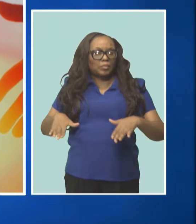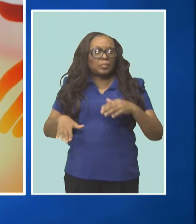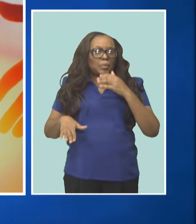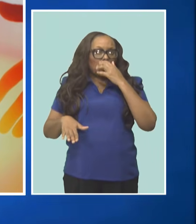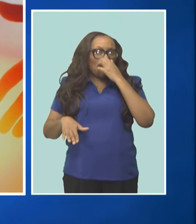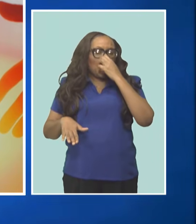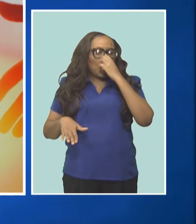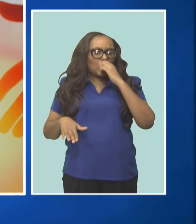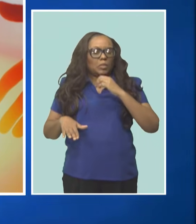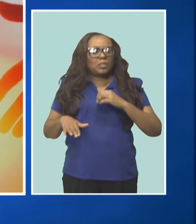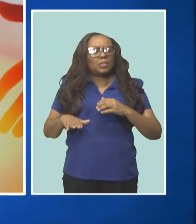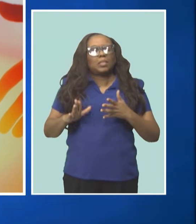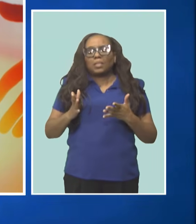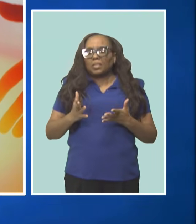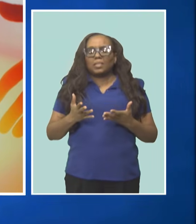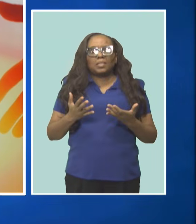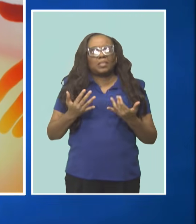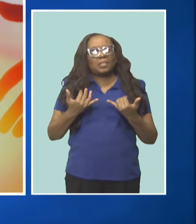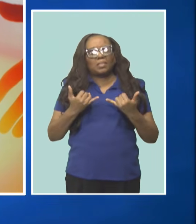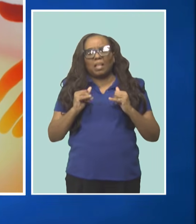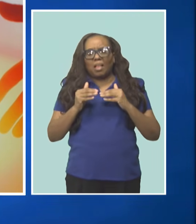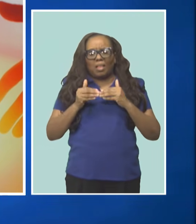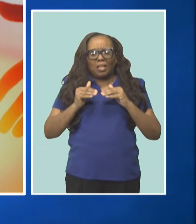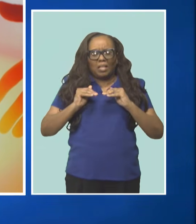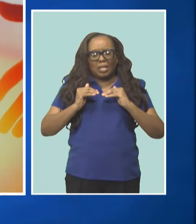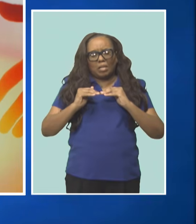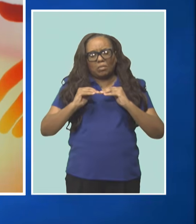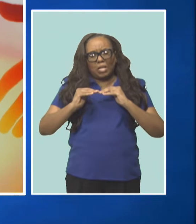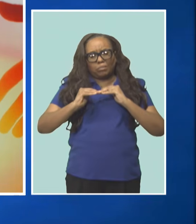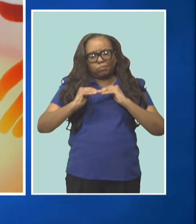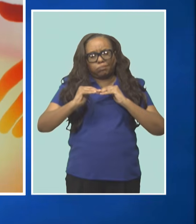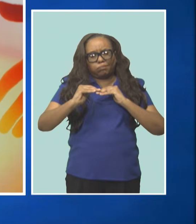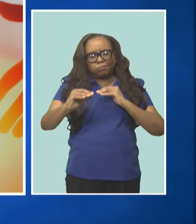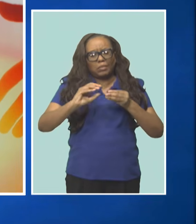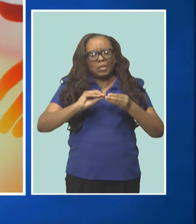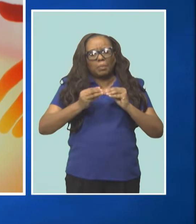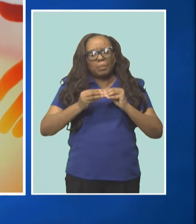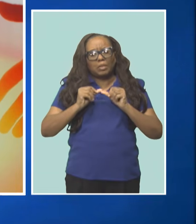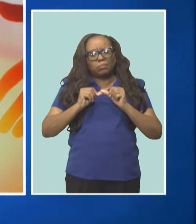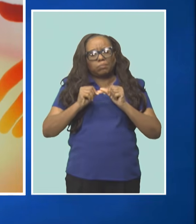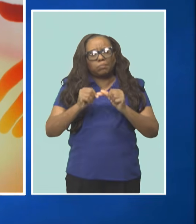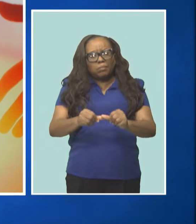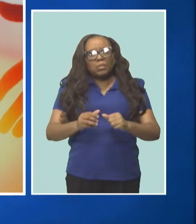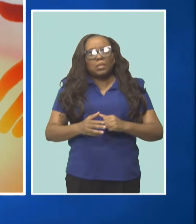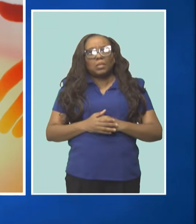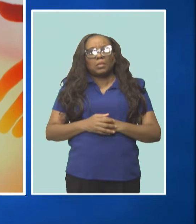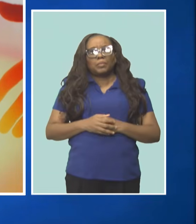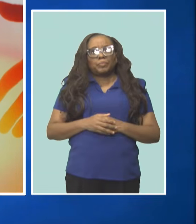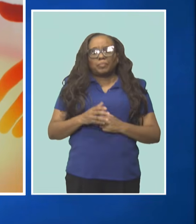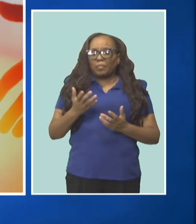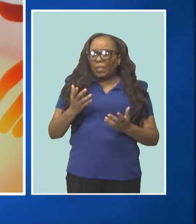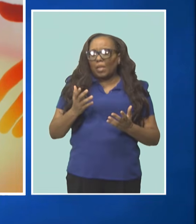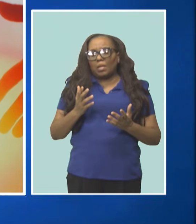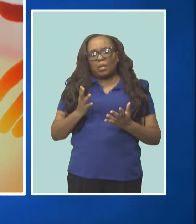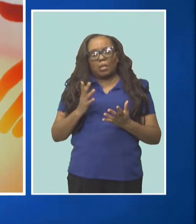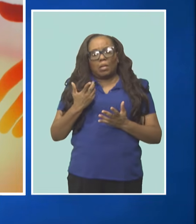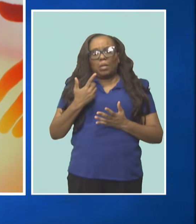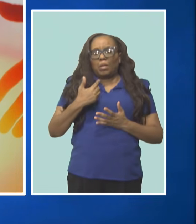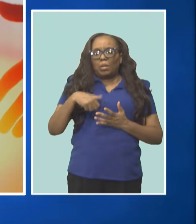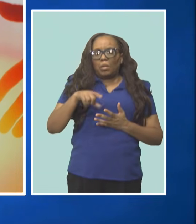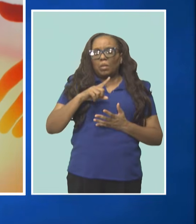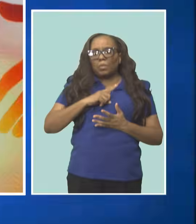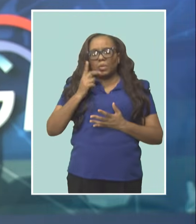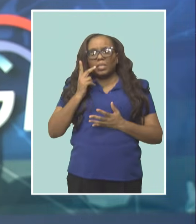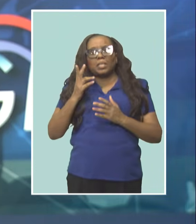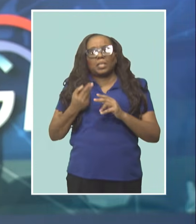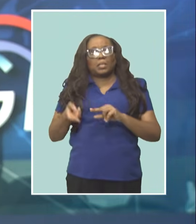numbers are fairly steady. This year there's been a reduction of cases by 1, but an increase in the number of children by